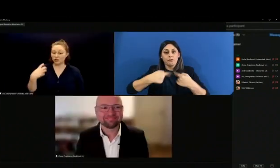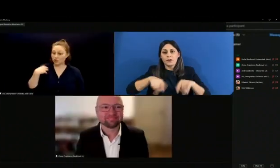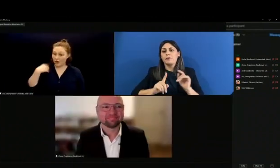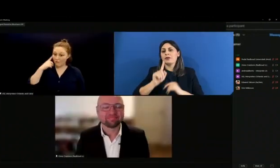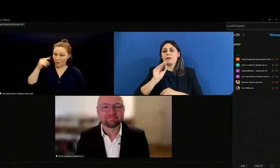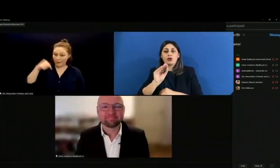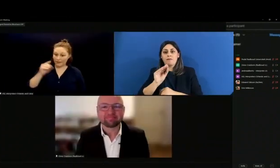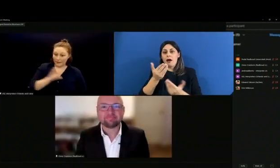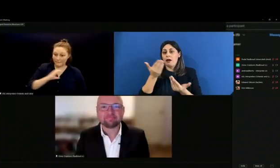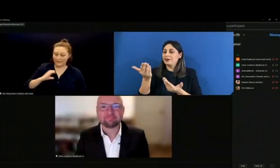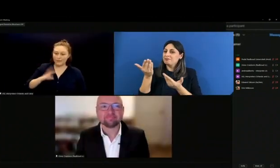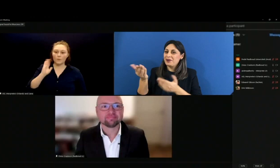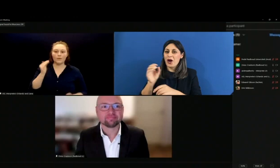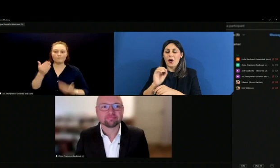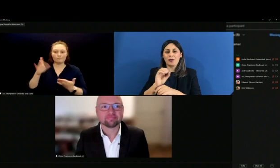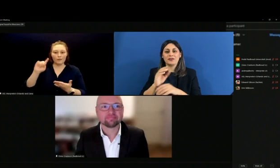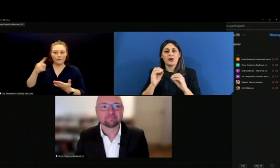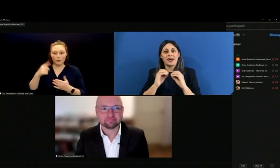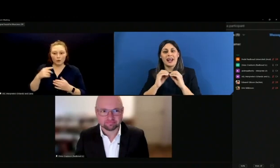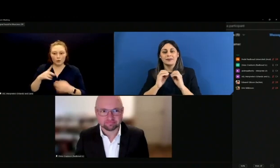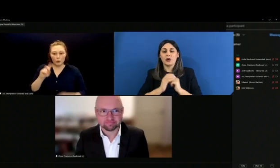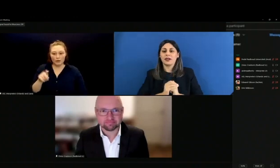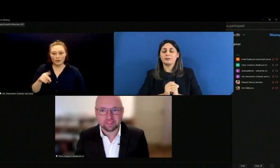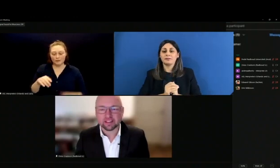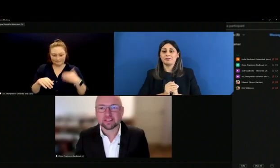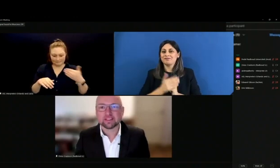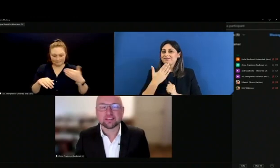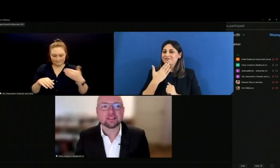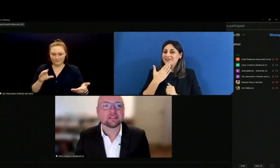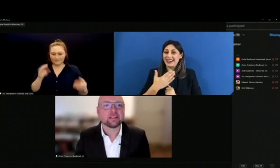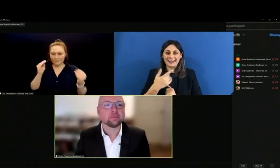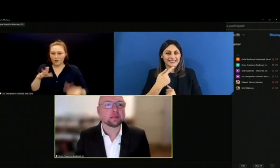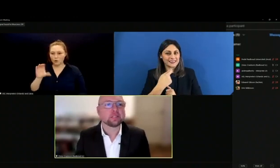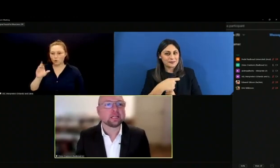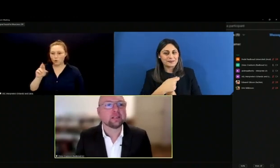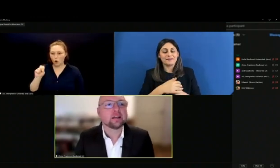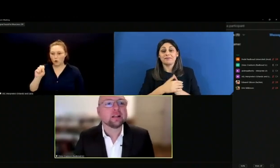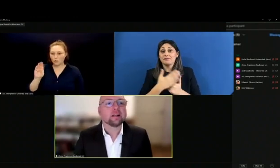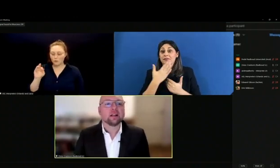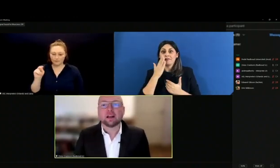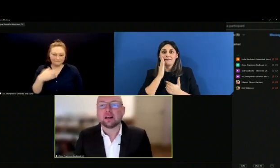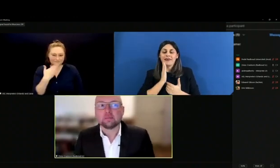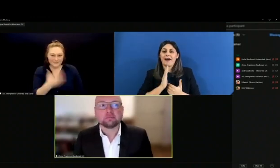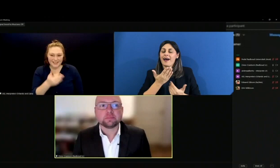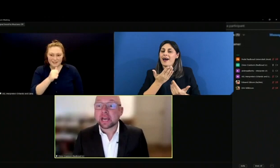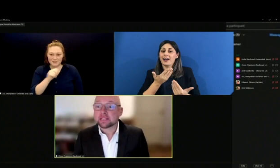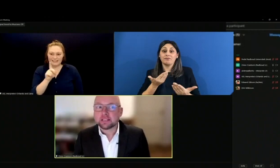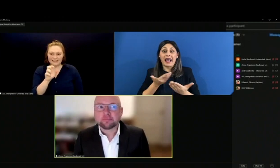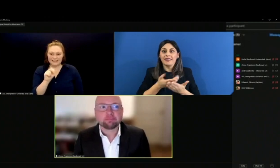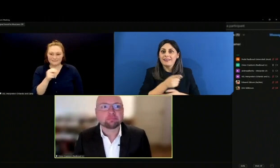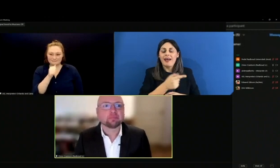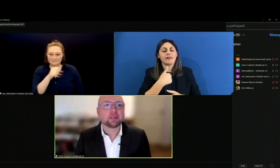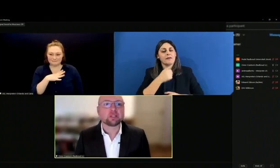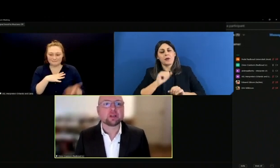will pose the first question. The floor is to Professor Krasborn. Thank you, Madam Dean. Dear